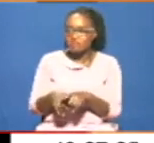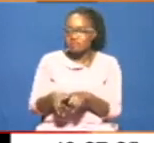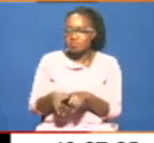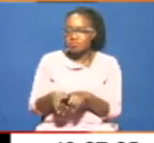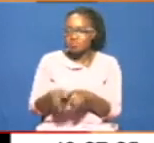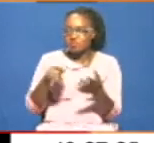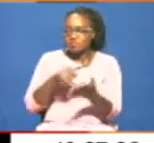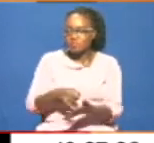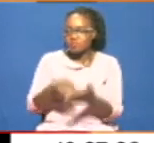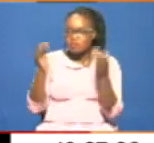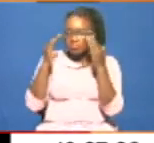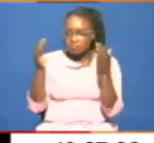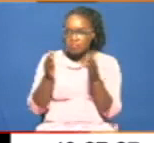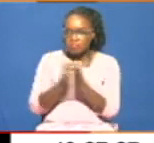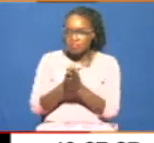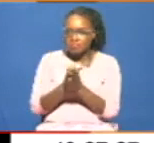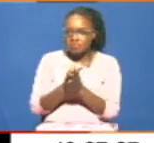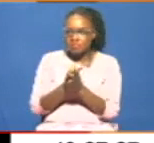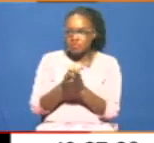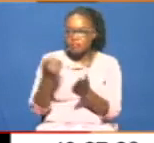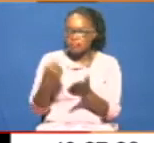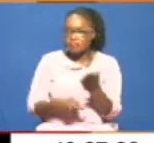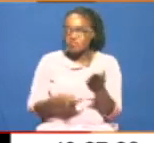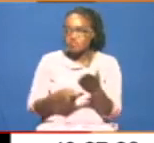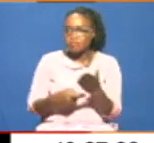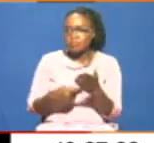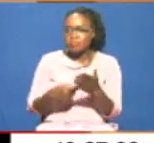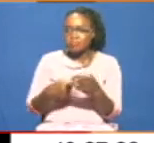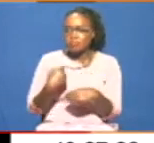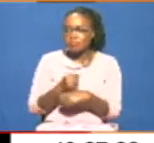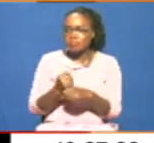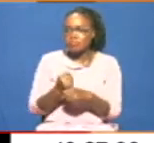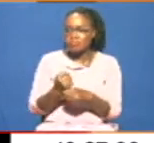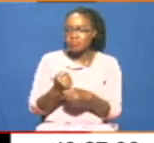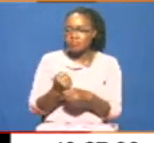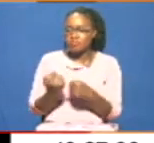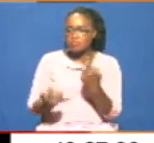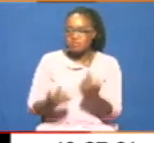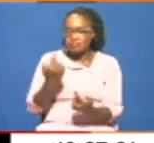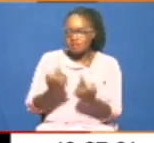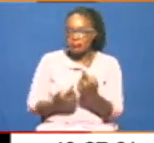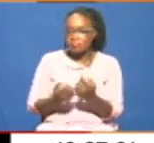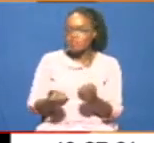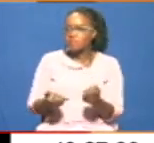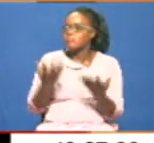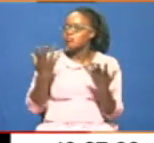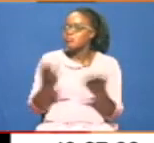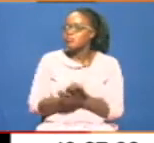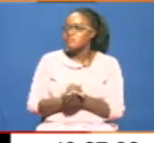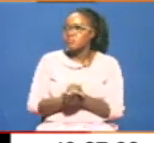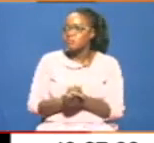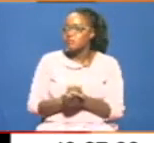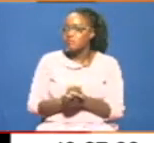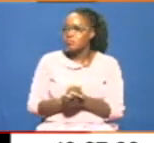with taxes that make the jikos unaffordable. Yeah. Mm-hmm. For example, Burn has